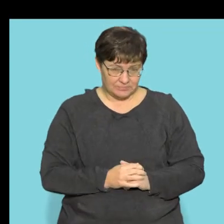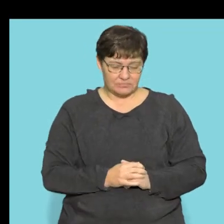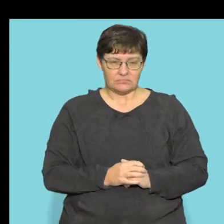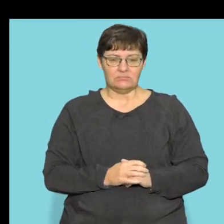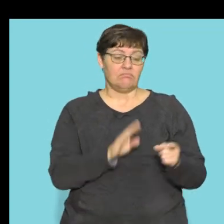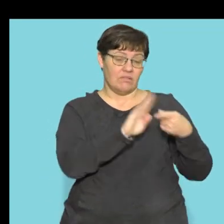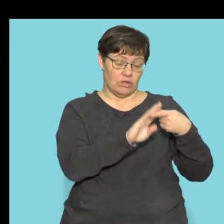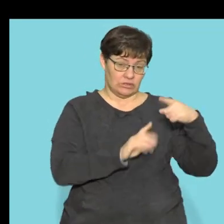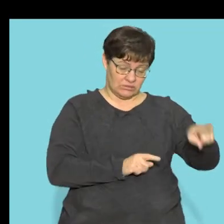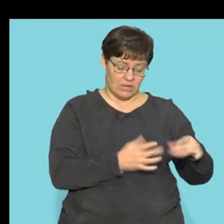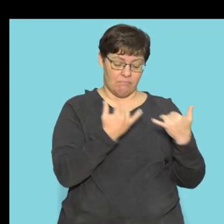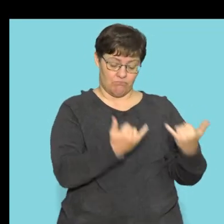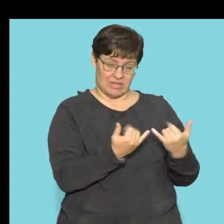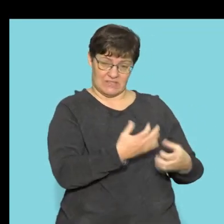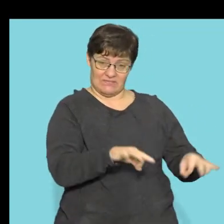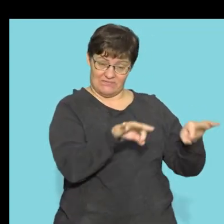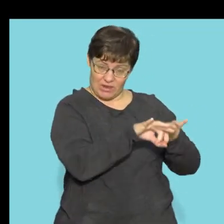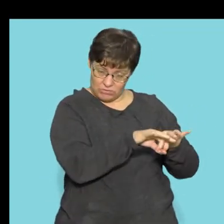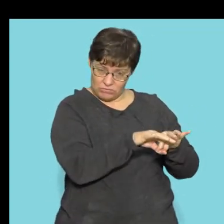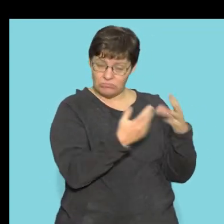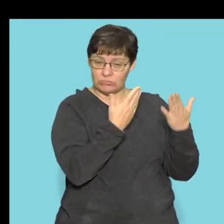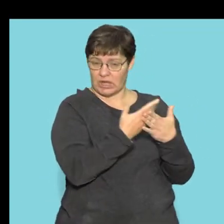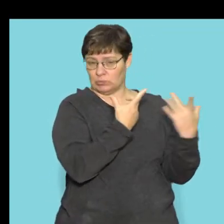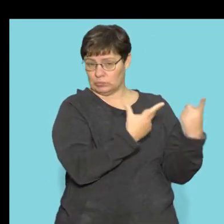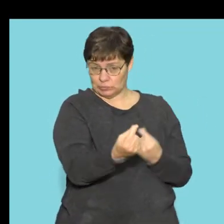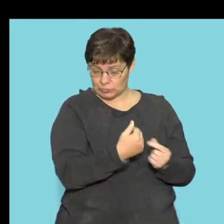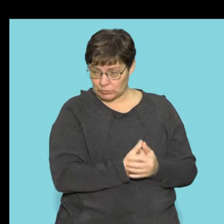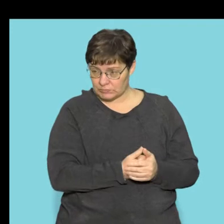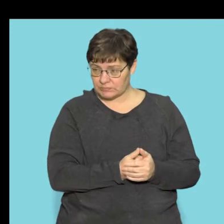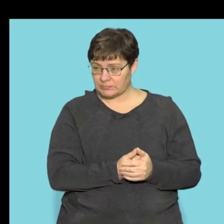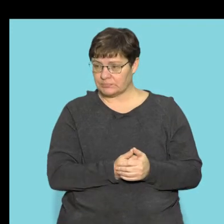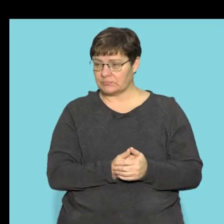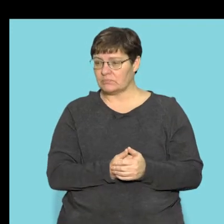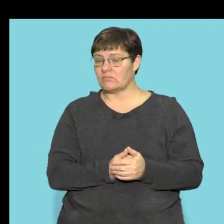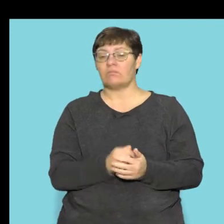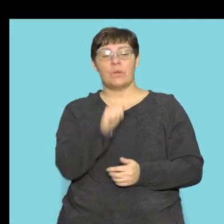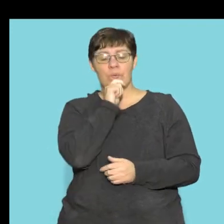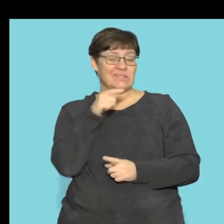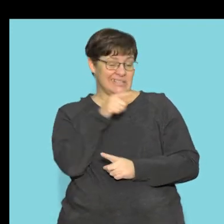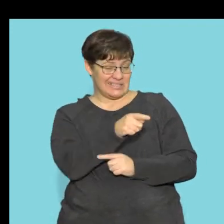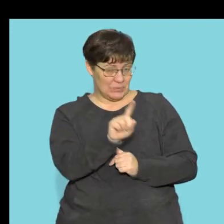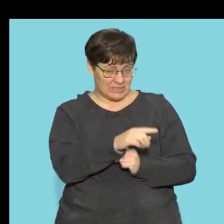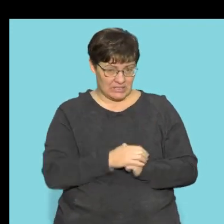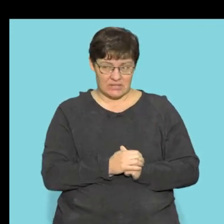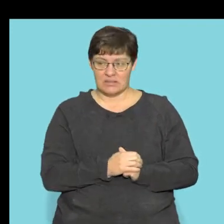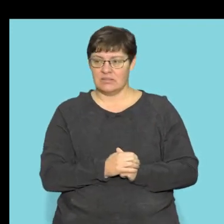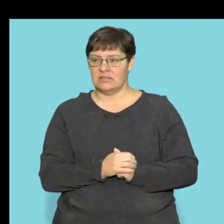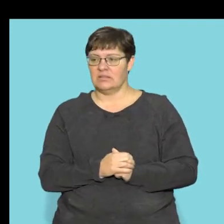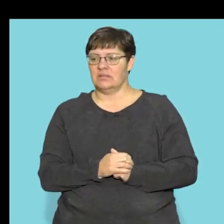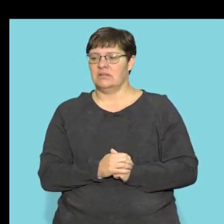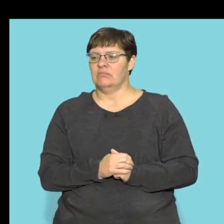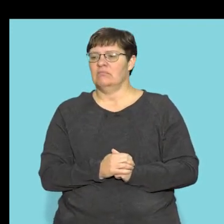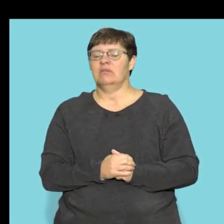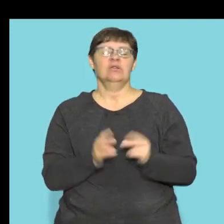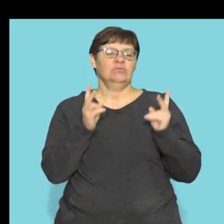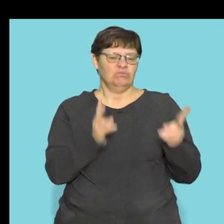can use the present value in order to do this. And what I use with the present value is just the